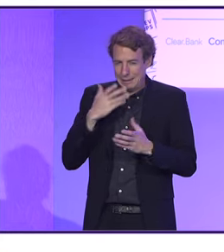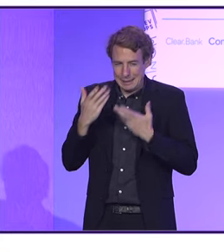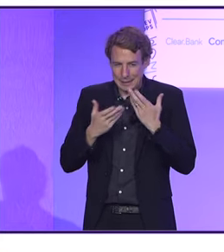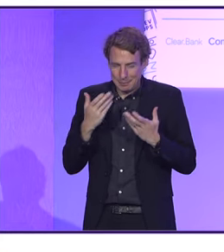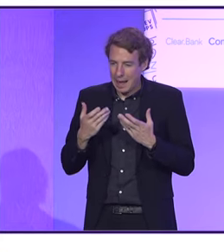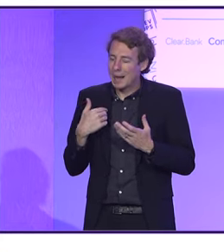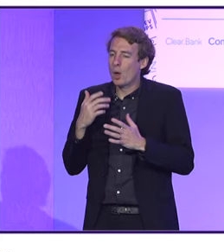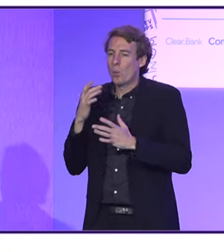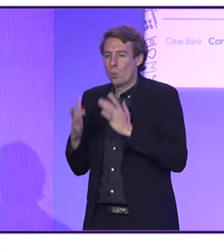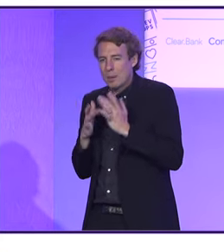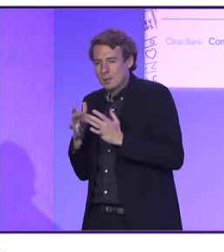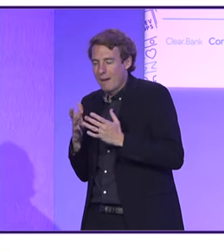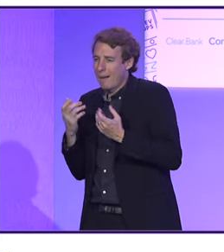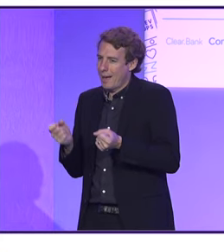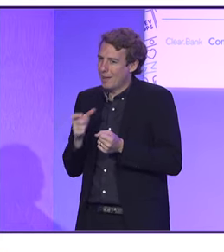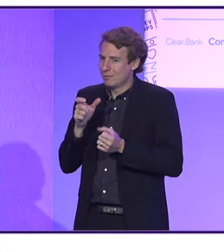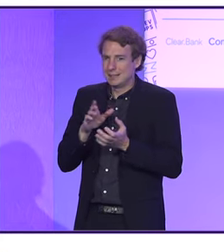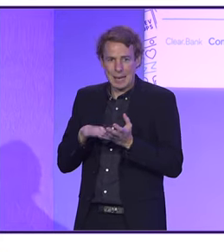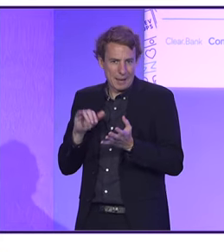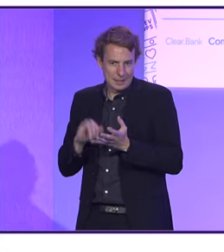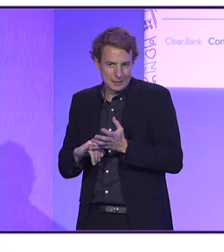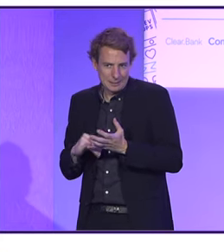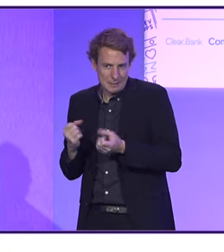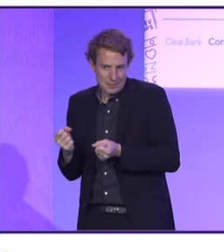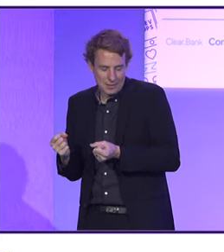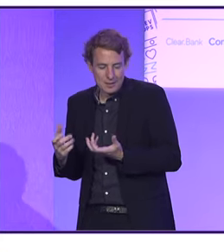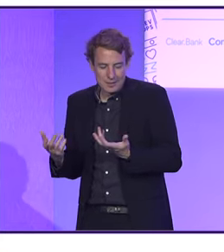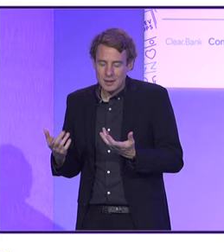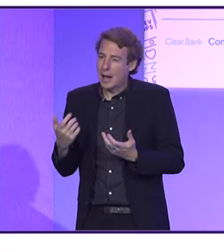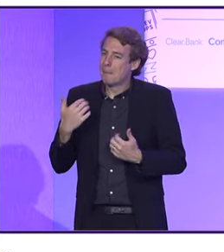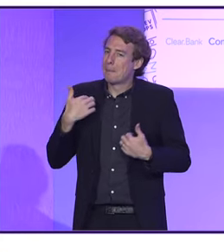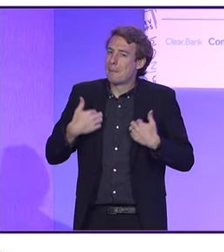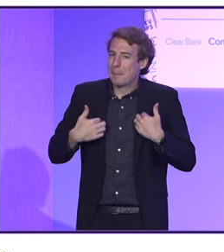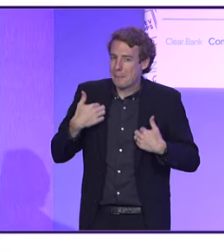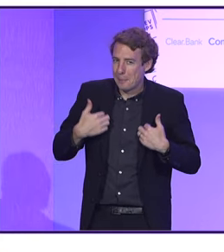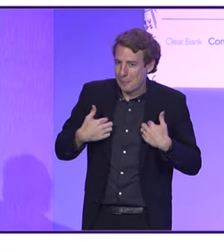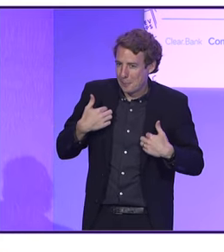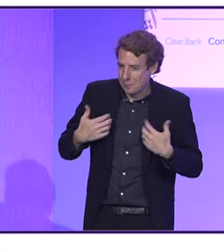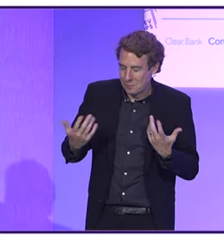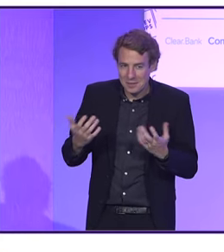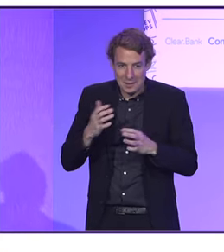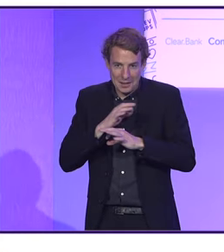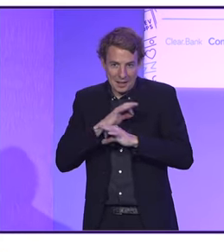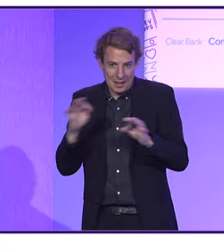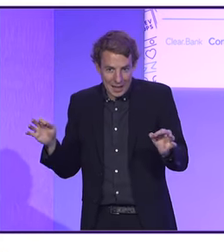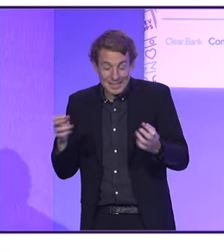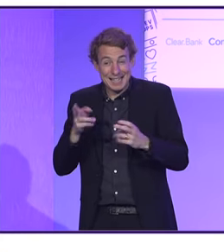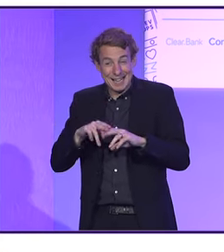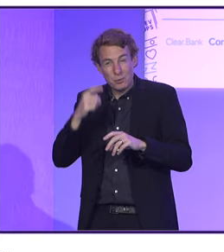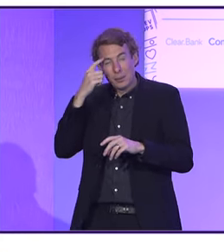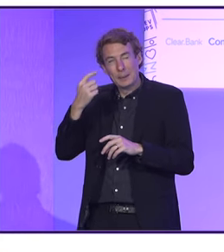there's a content management system. I'm interested in the sort of biases of people in the audience. G- given this problem set, if you were to go back to